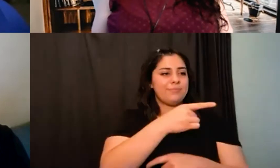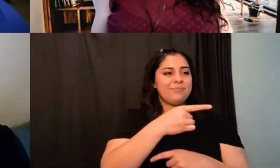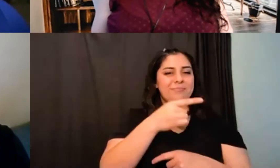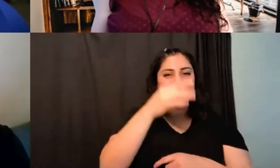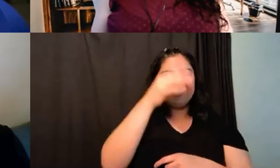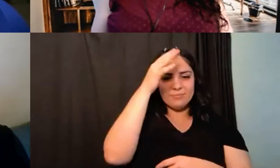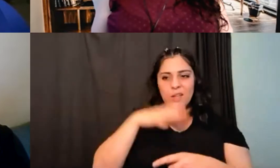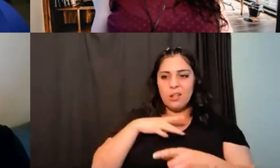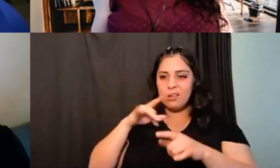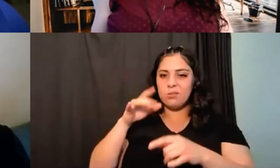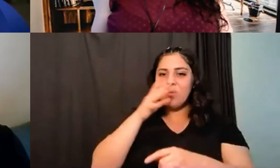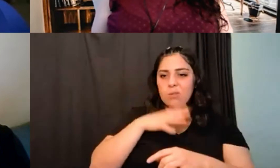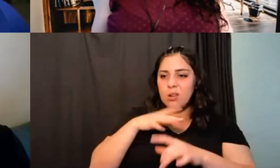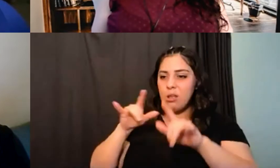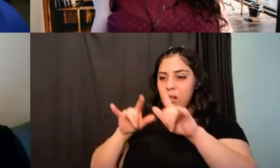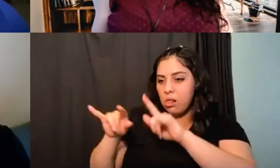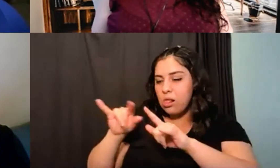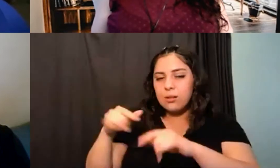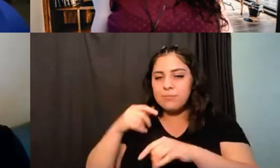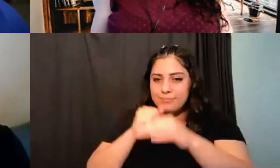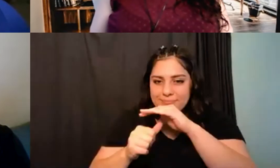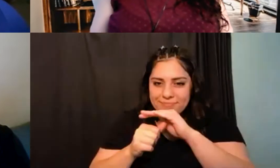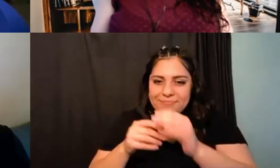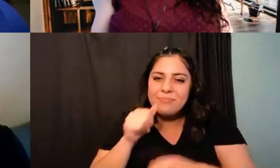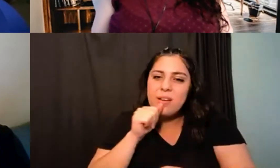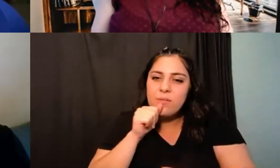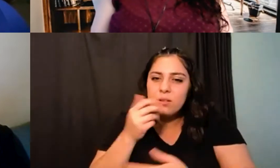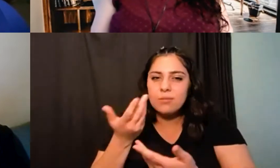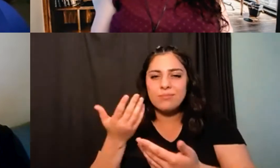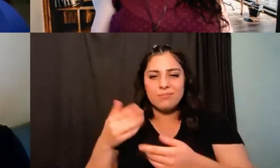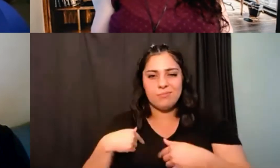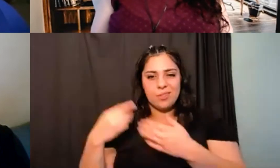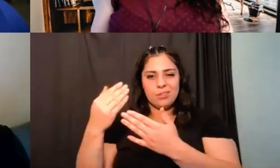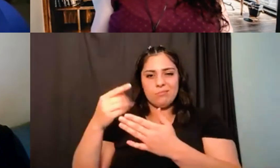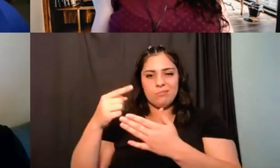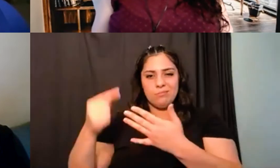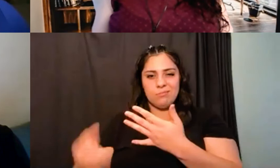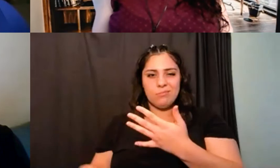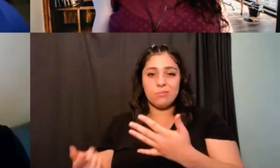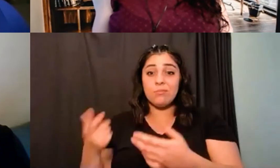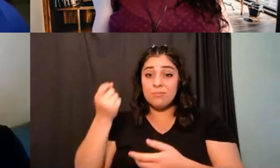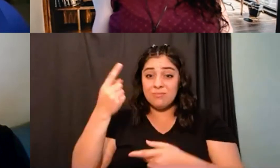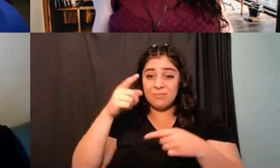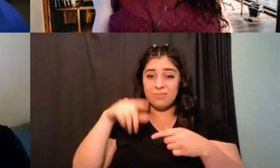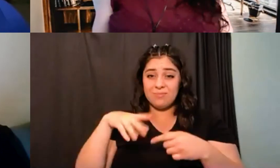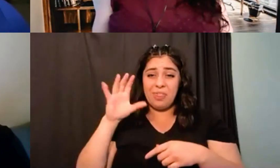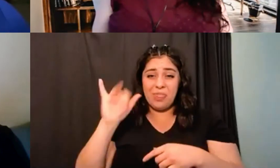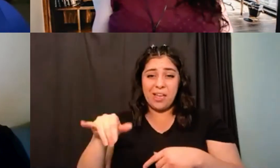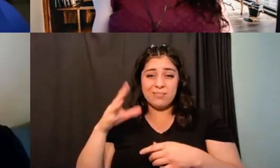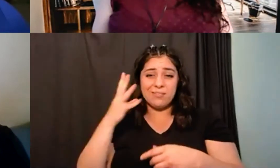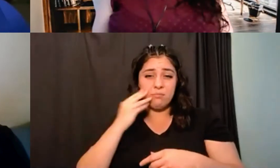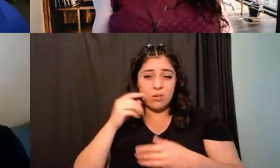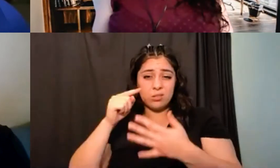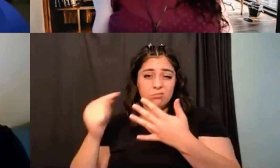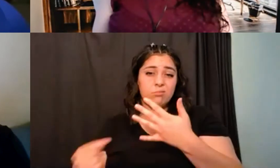to believe when you hear them enough. These things, they stick. Even after you grow up or